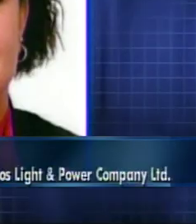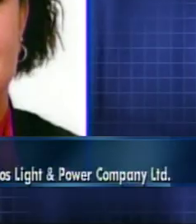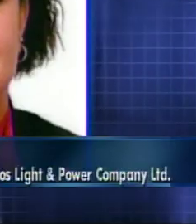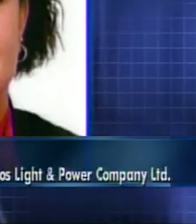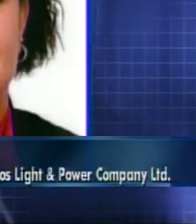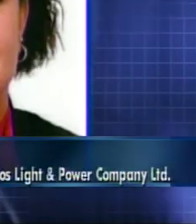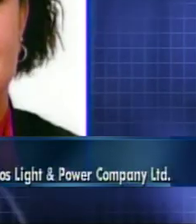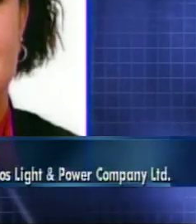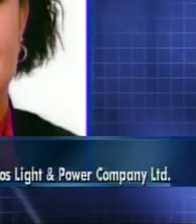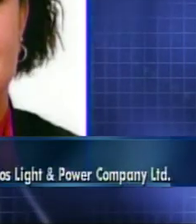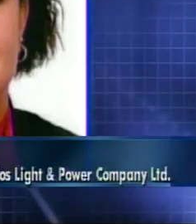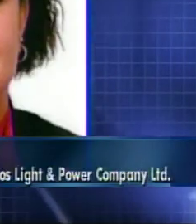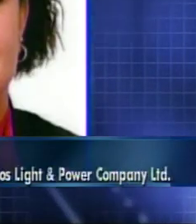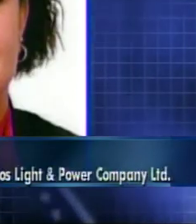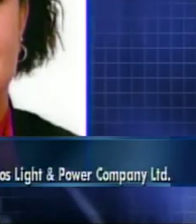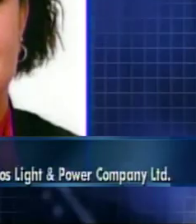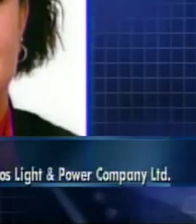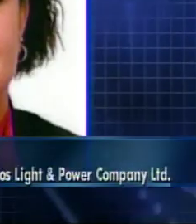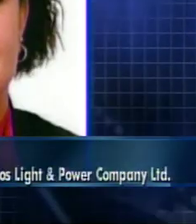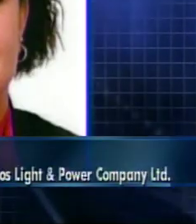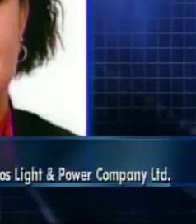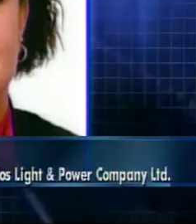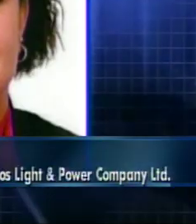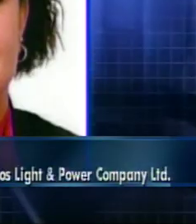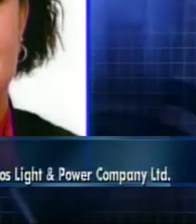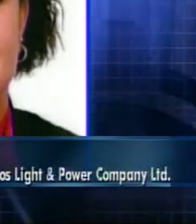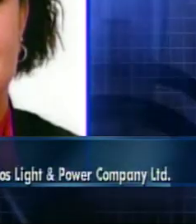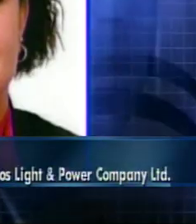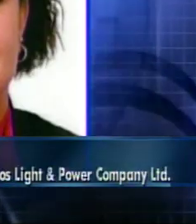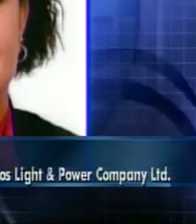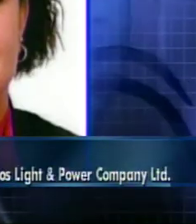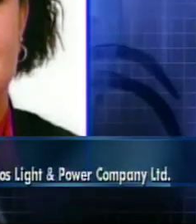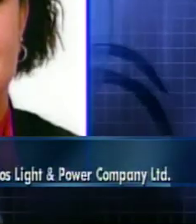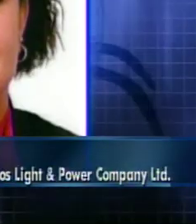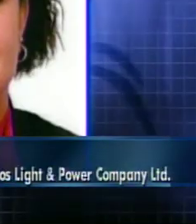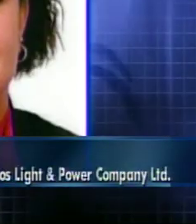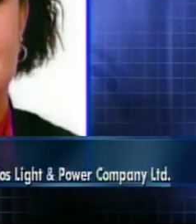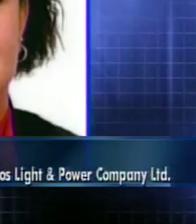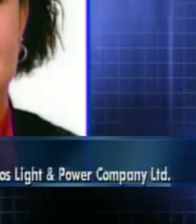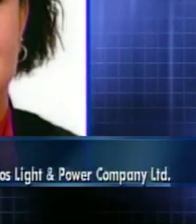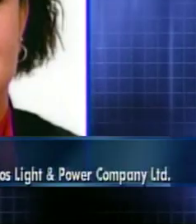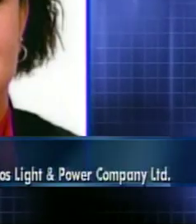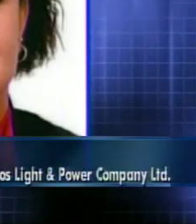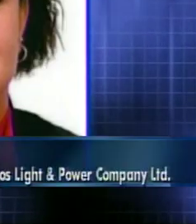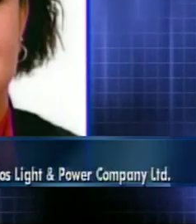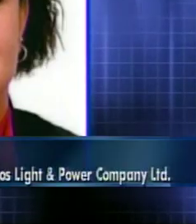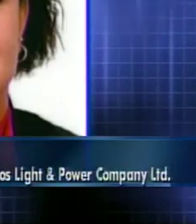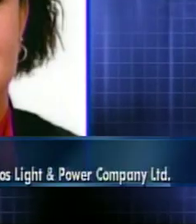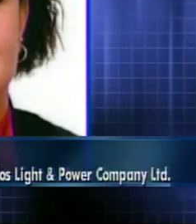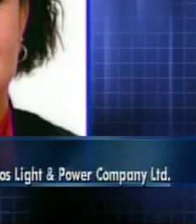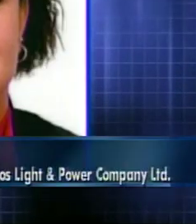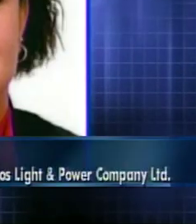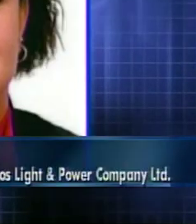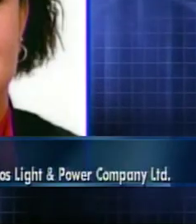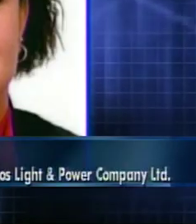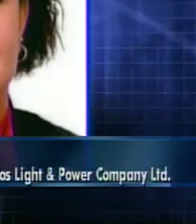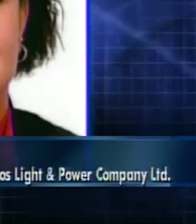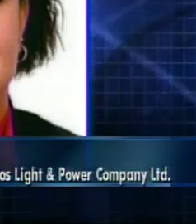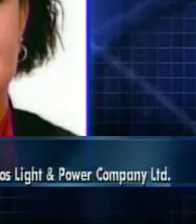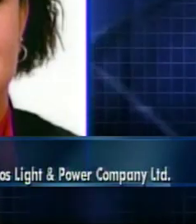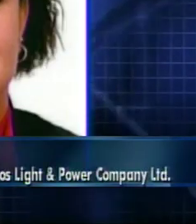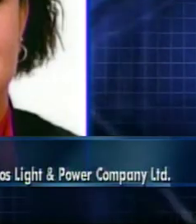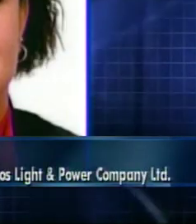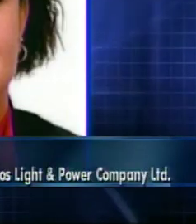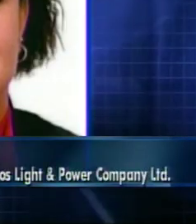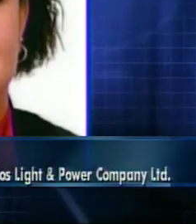low voltage and use less electricity, give off little heat, and they have safety features such as insulation, no